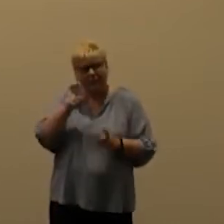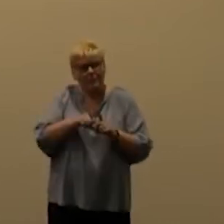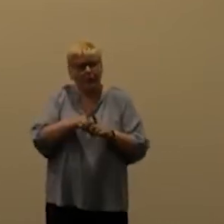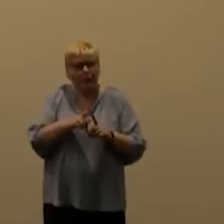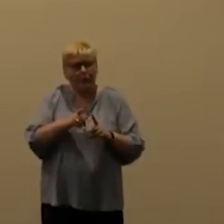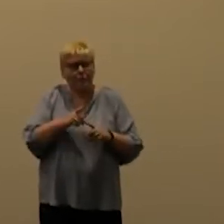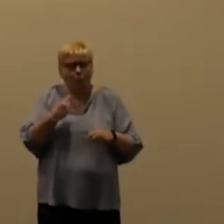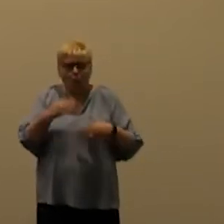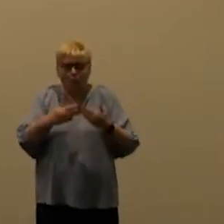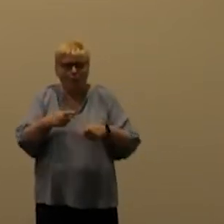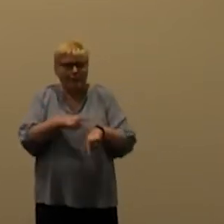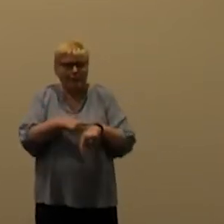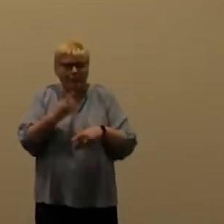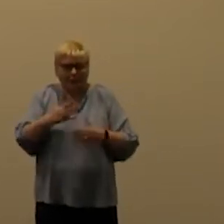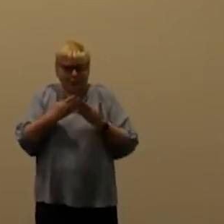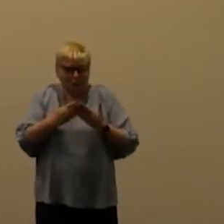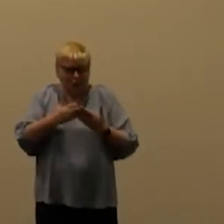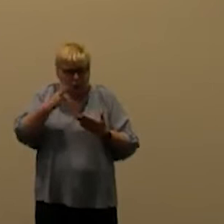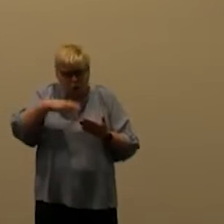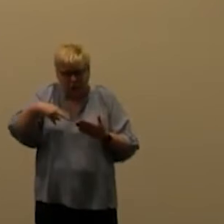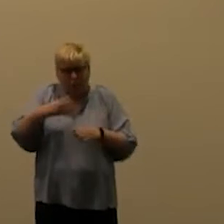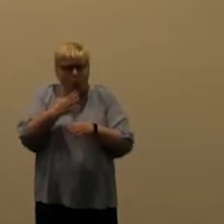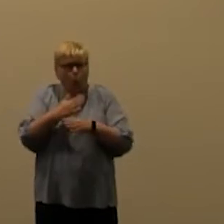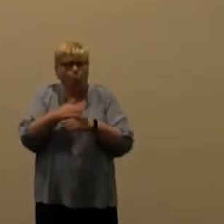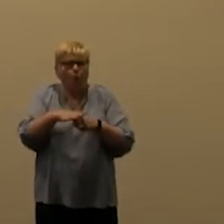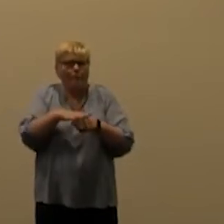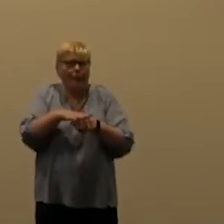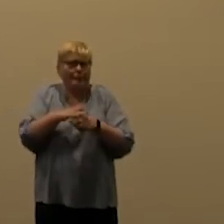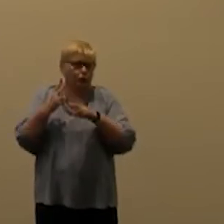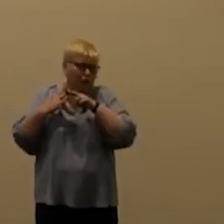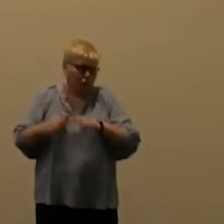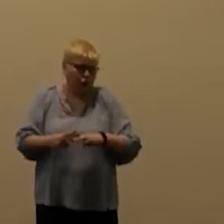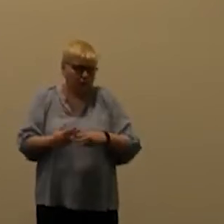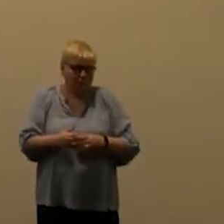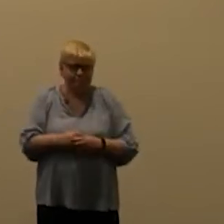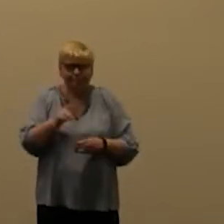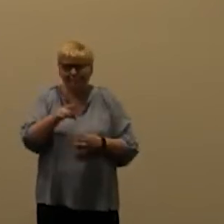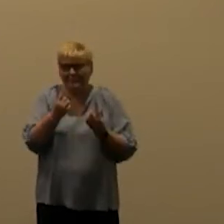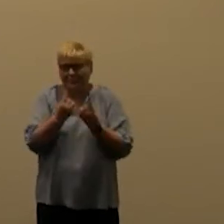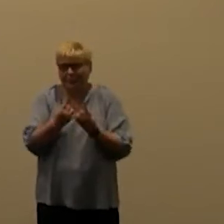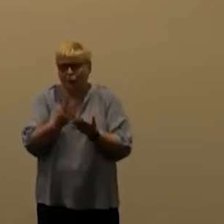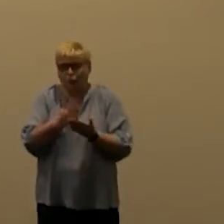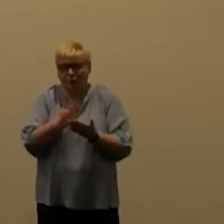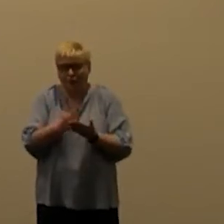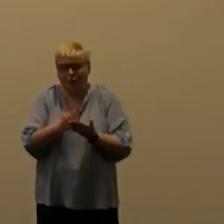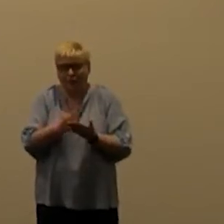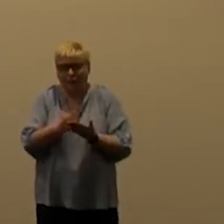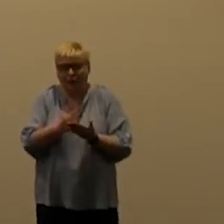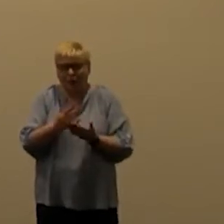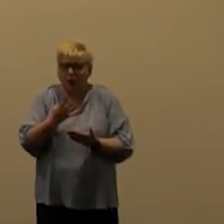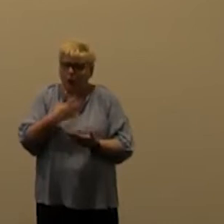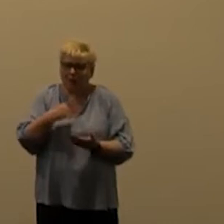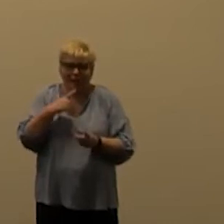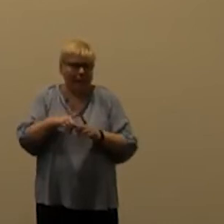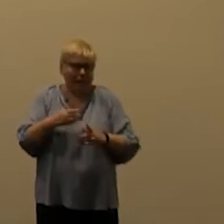I've been studying and reading about workplace generations, these are the things that I really want to say.